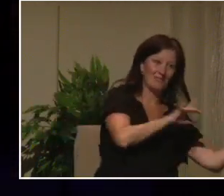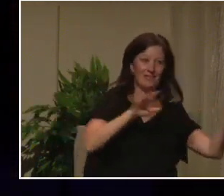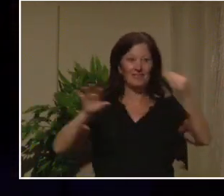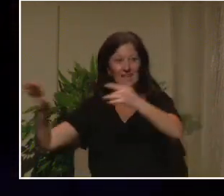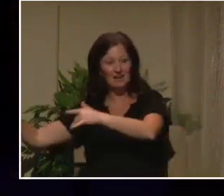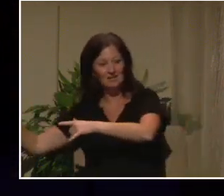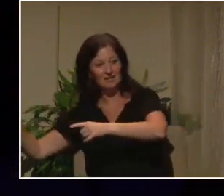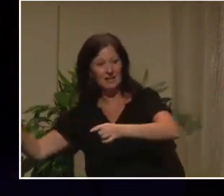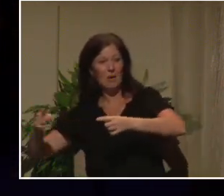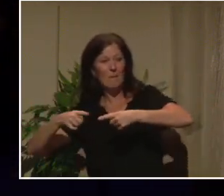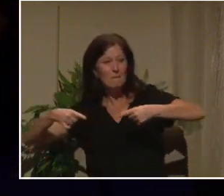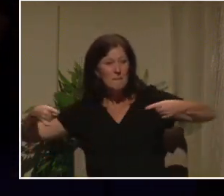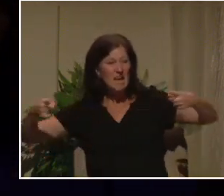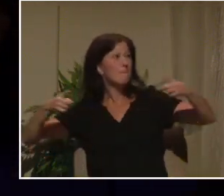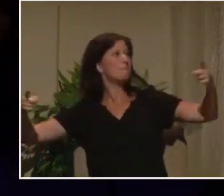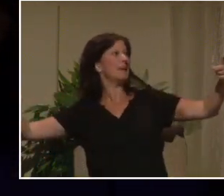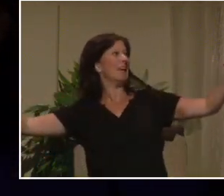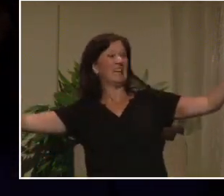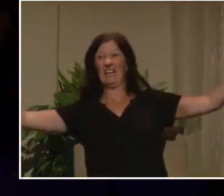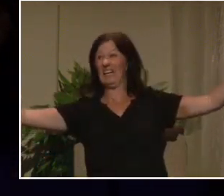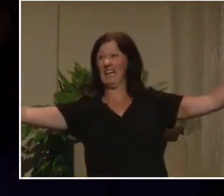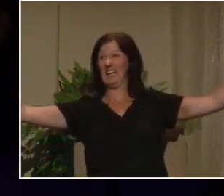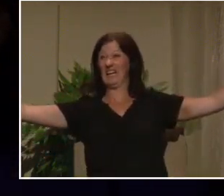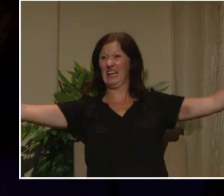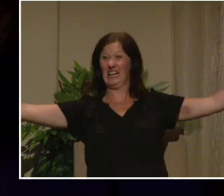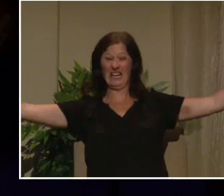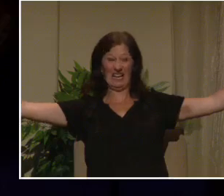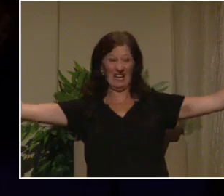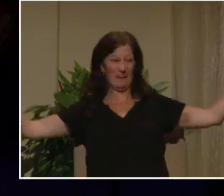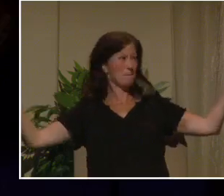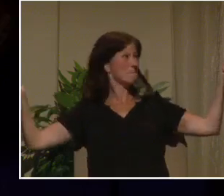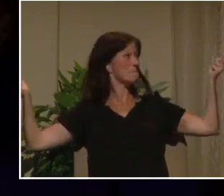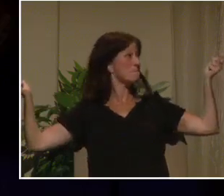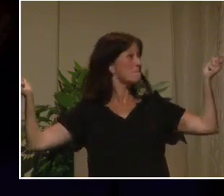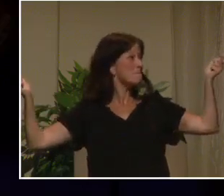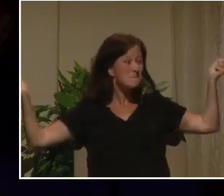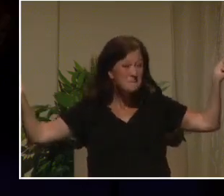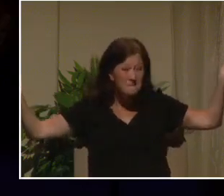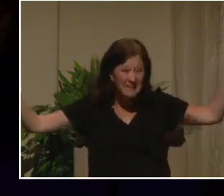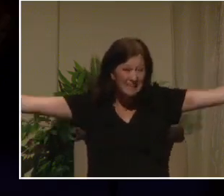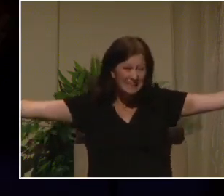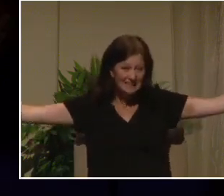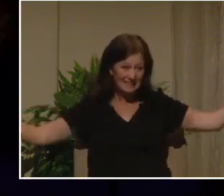to over there and over there, and it filled this massive